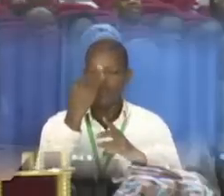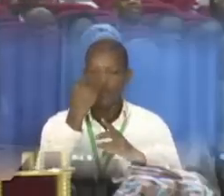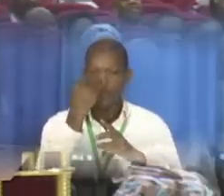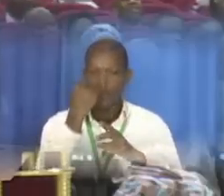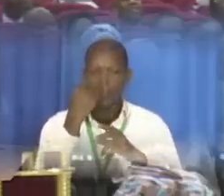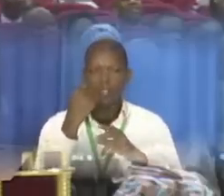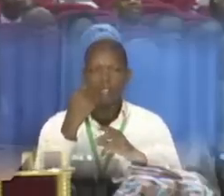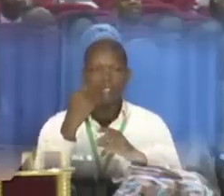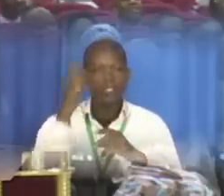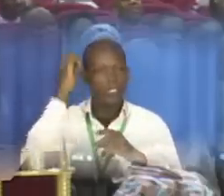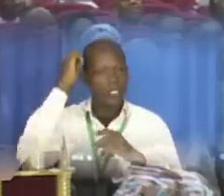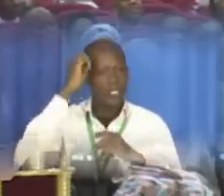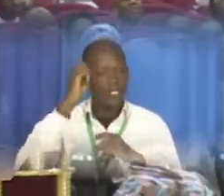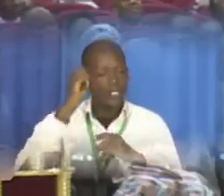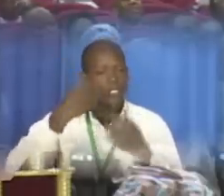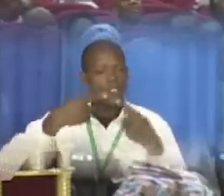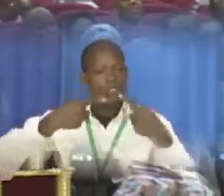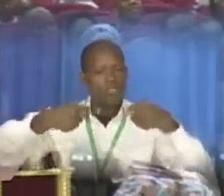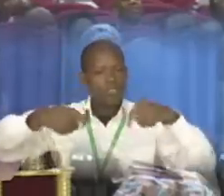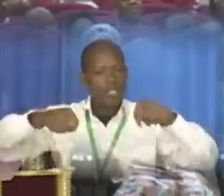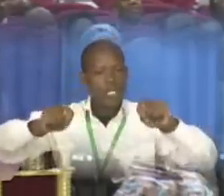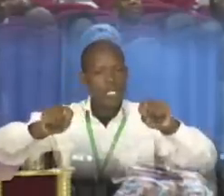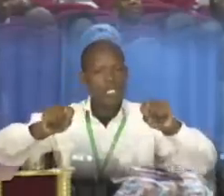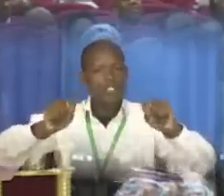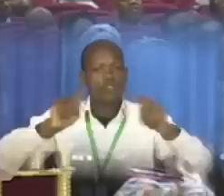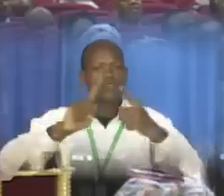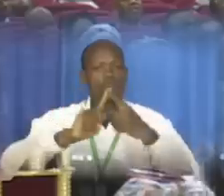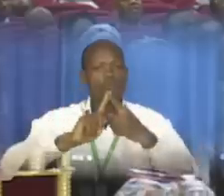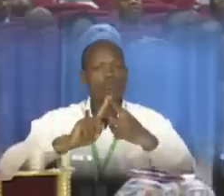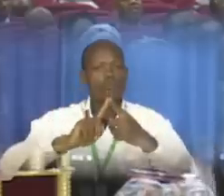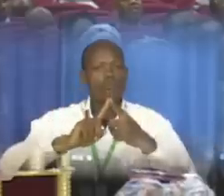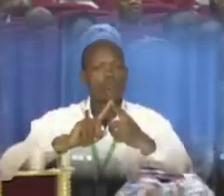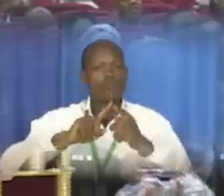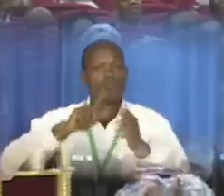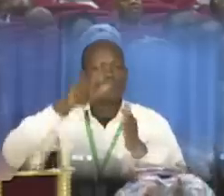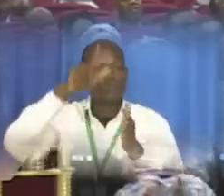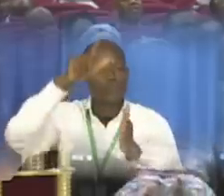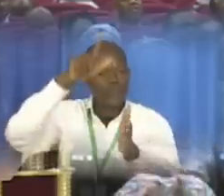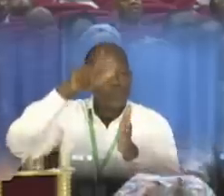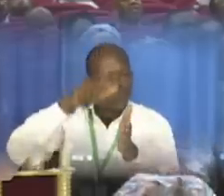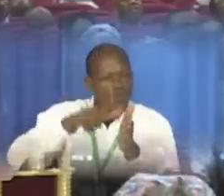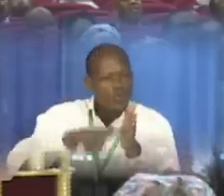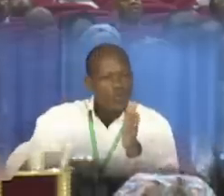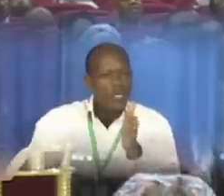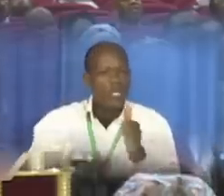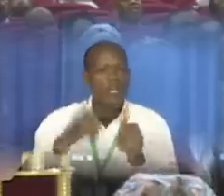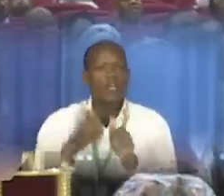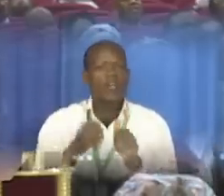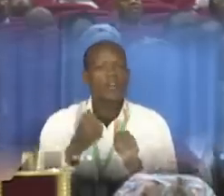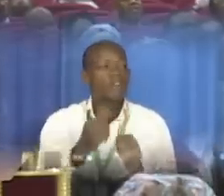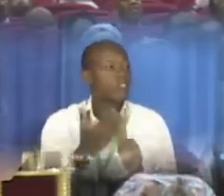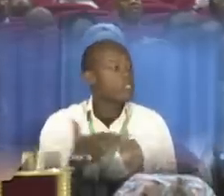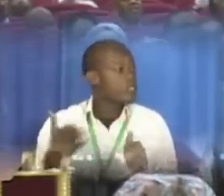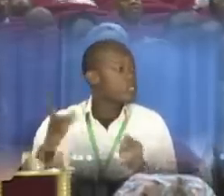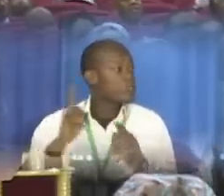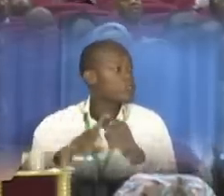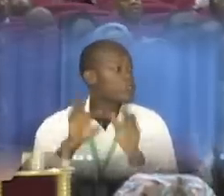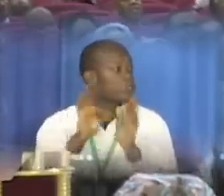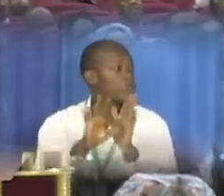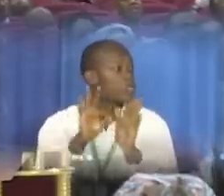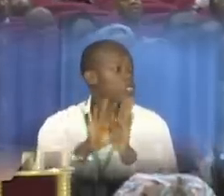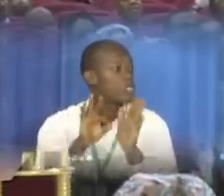He tries to reduce everything to mathematics. So the other